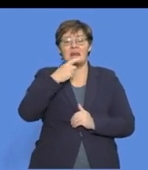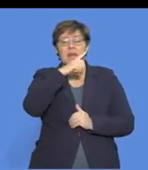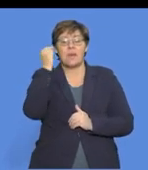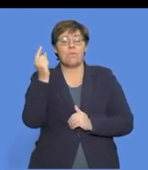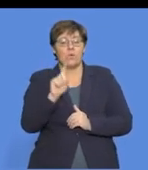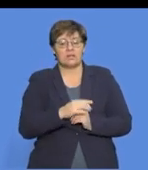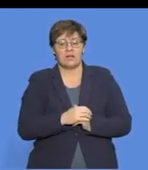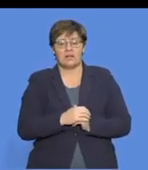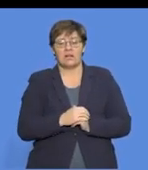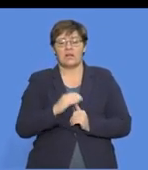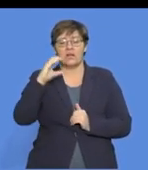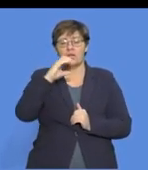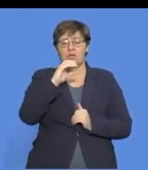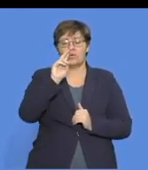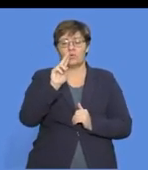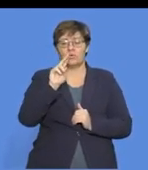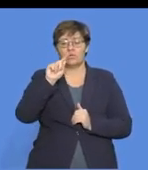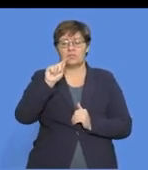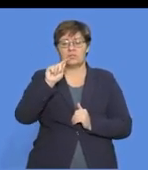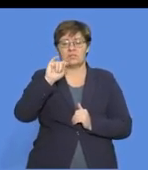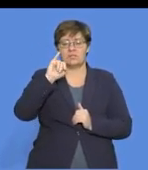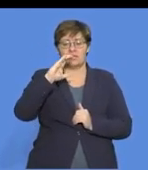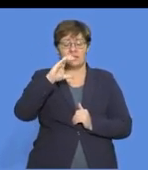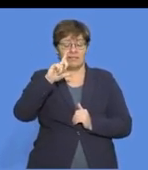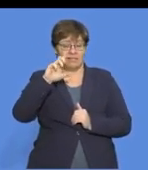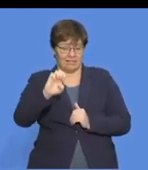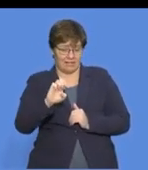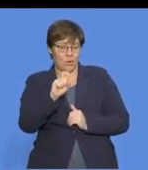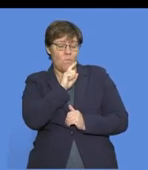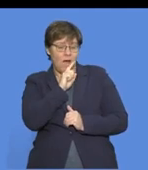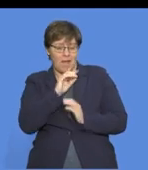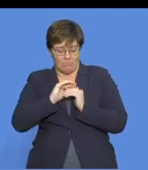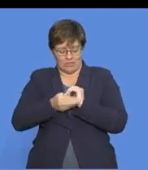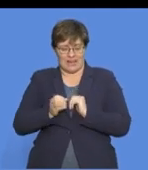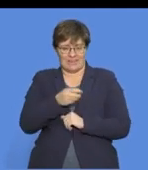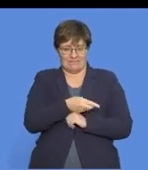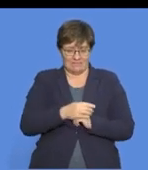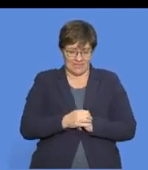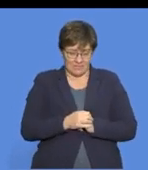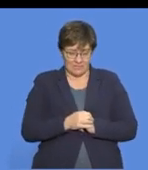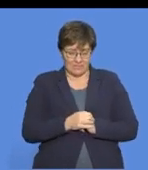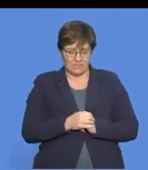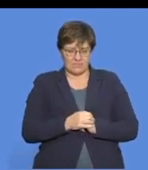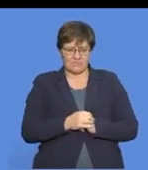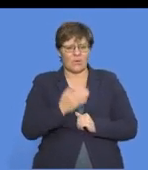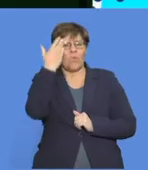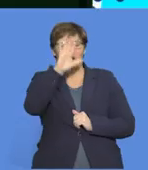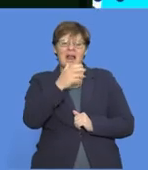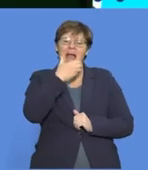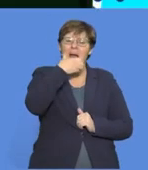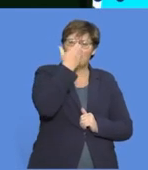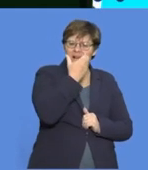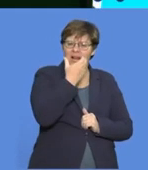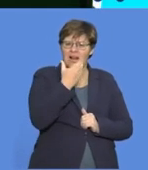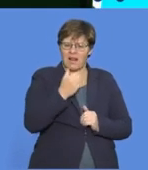a cuticle, which protects them. You know, when you take an apple and you